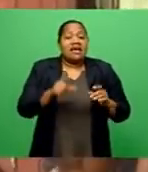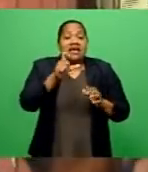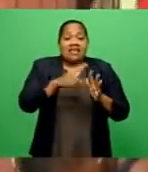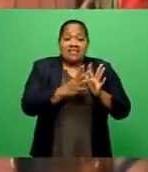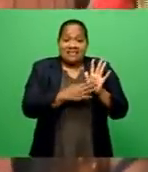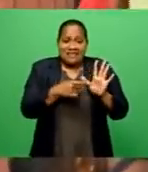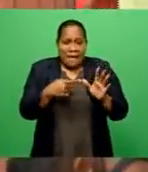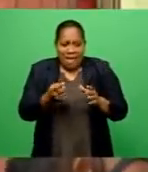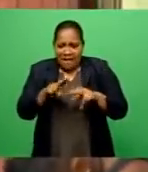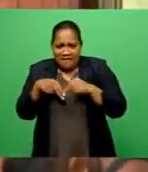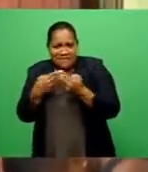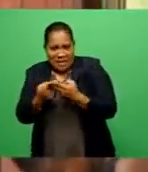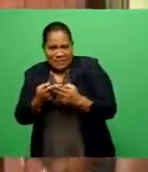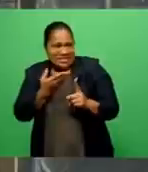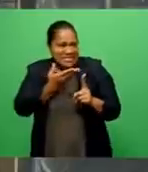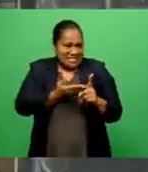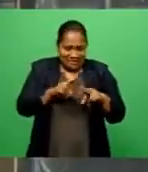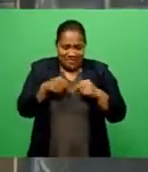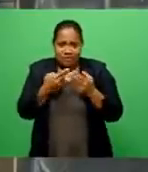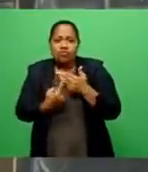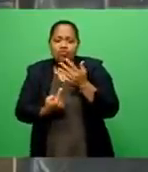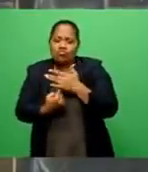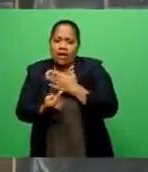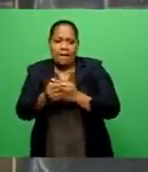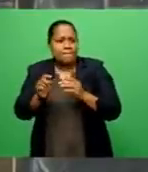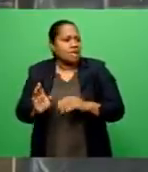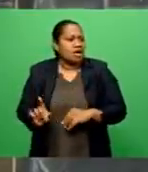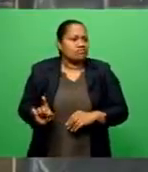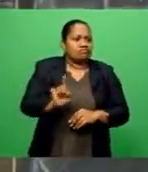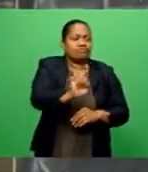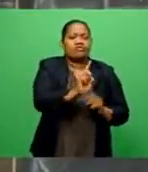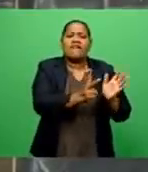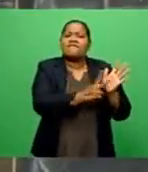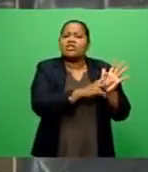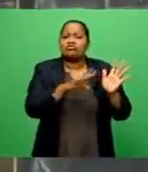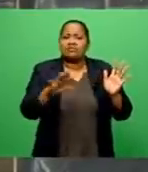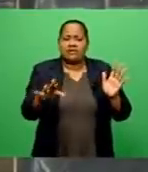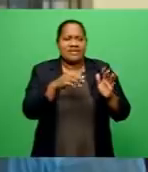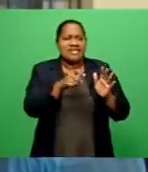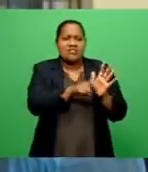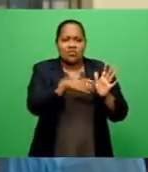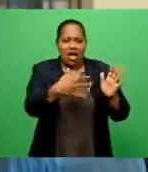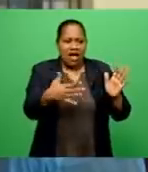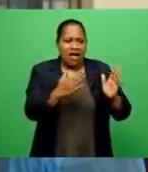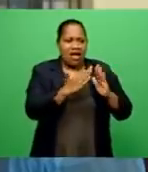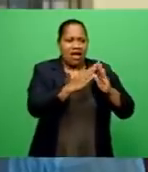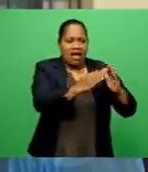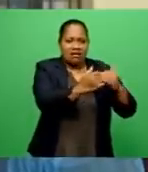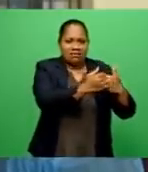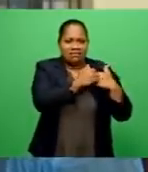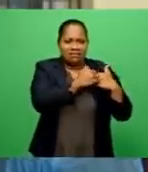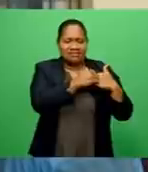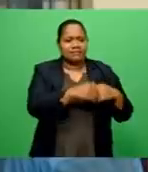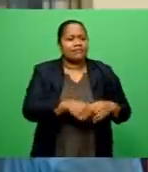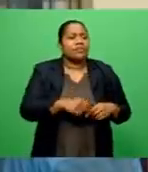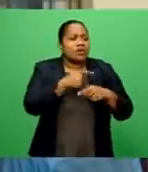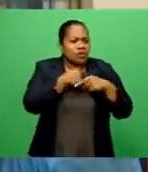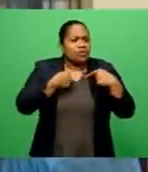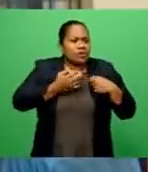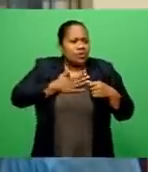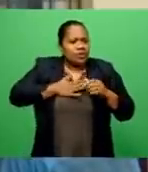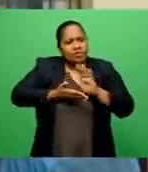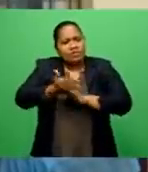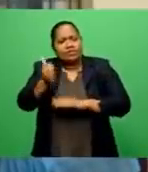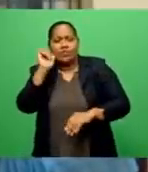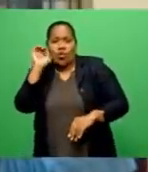and her family have taken shelter at Vishnudaya Memorial Primary School in Raiwanga. We wanted to return home